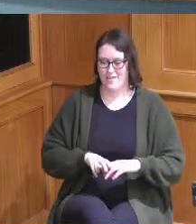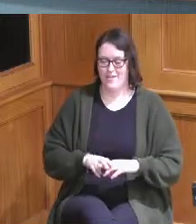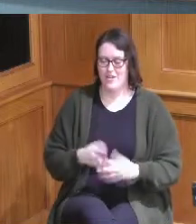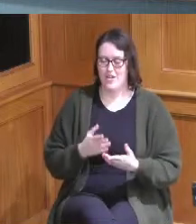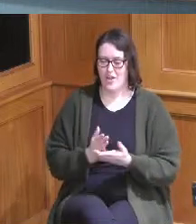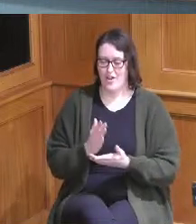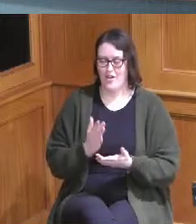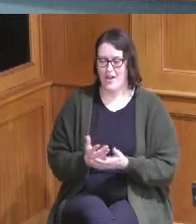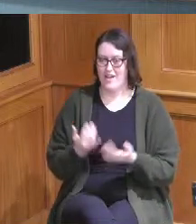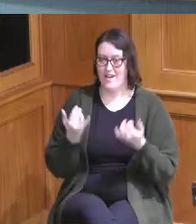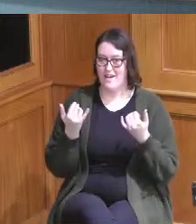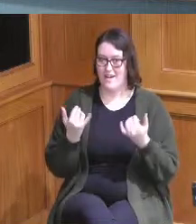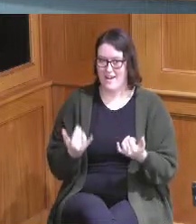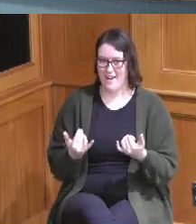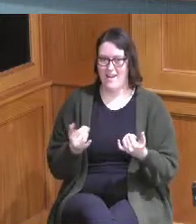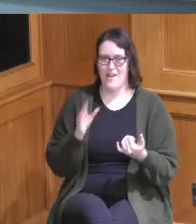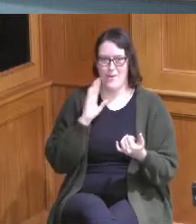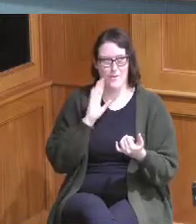All right, now we will